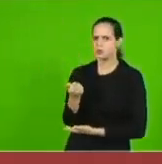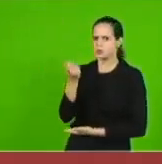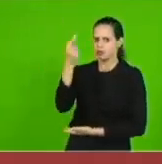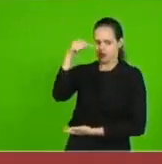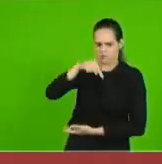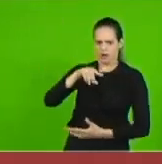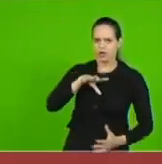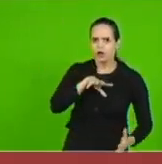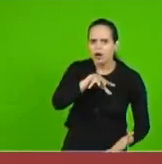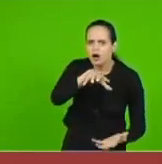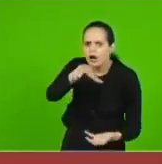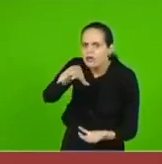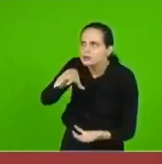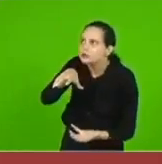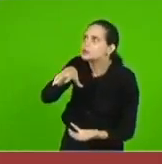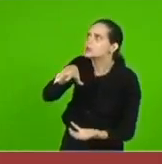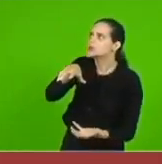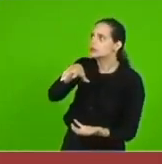something different for the world